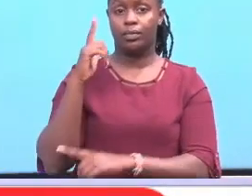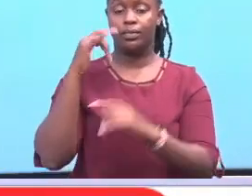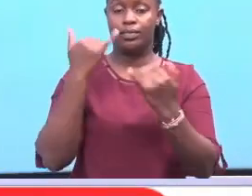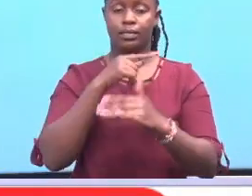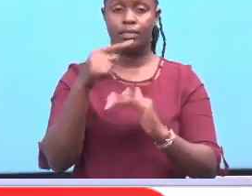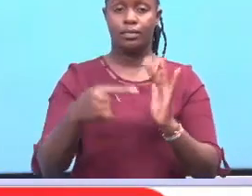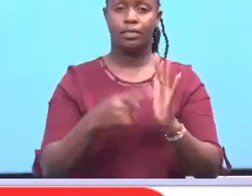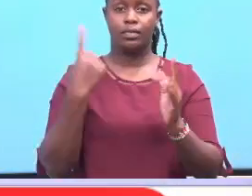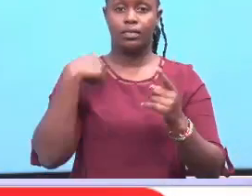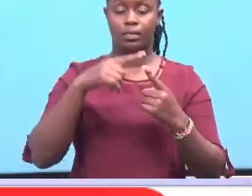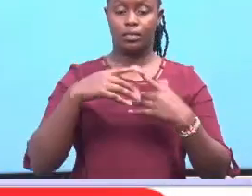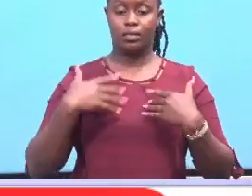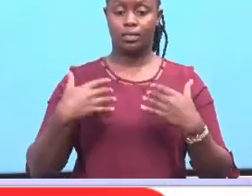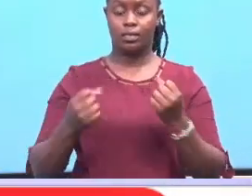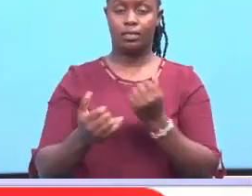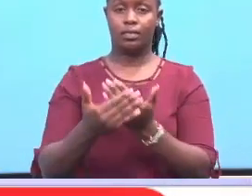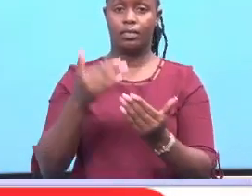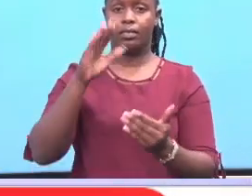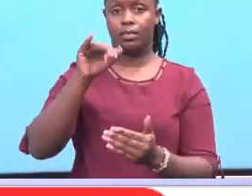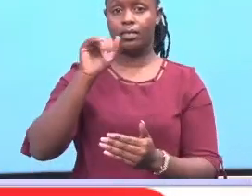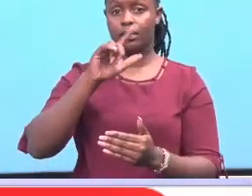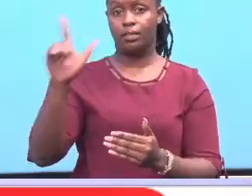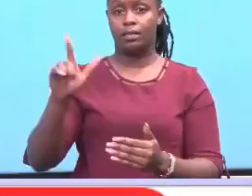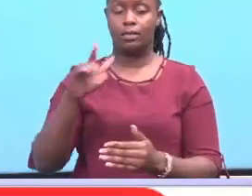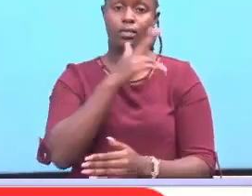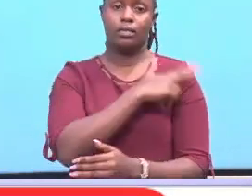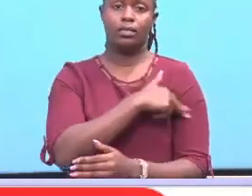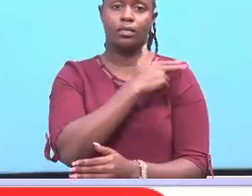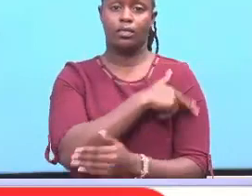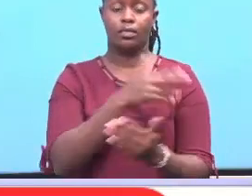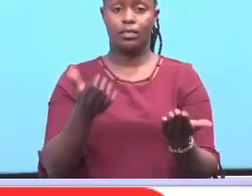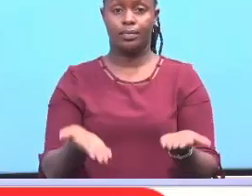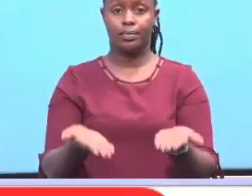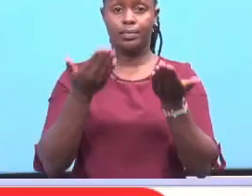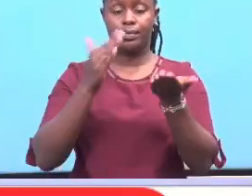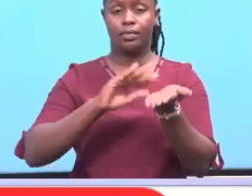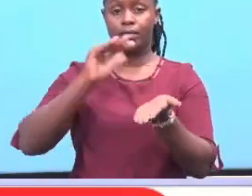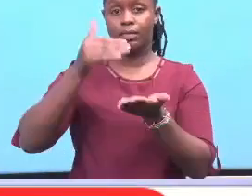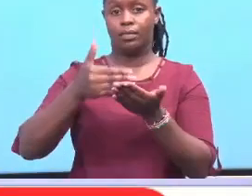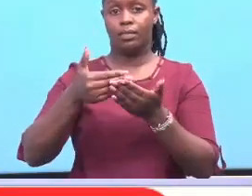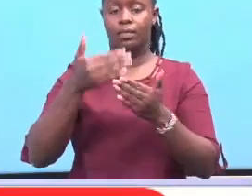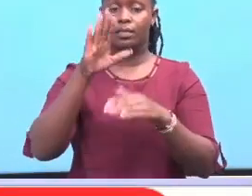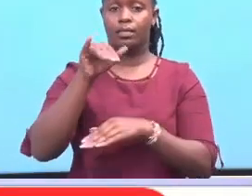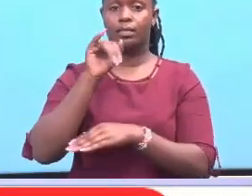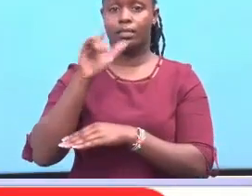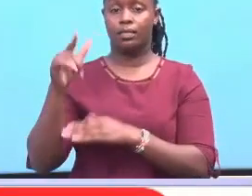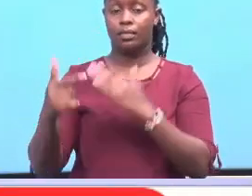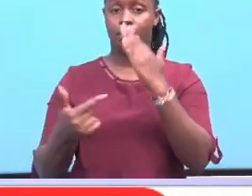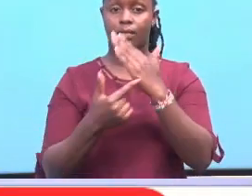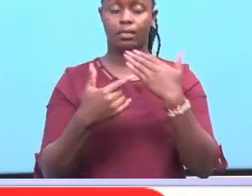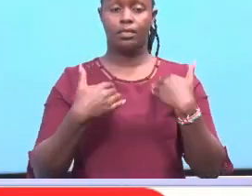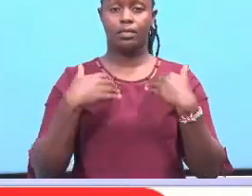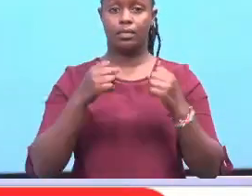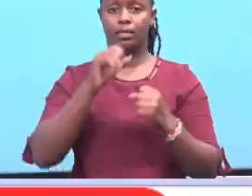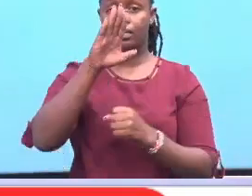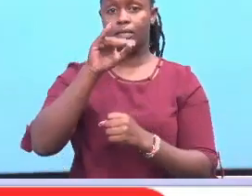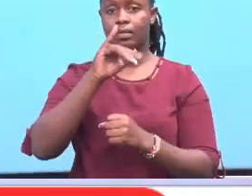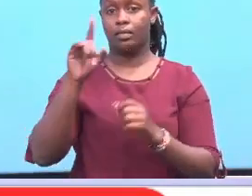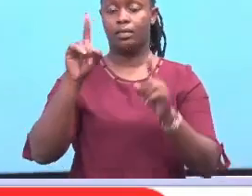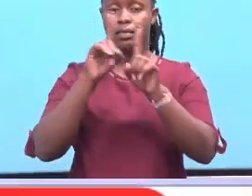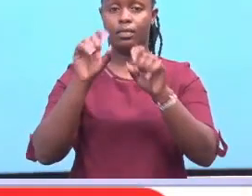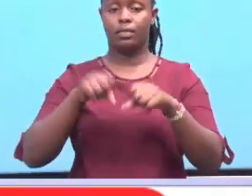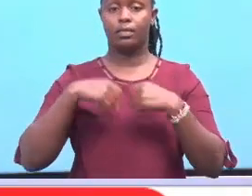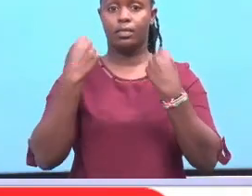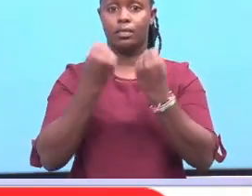Primary Health Care Bill, Facility Improvement Financing Bill, the Digital Health Bill, and the Social Health Insurance